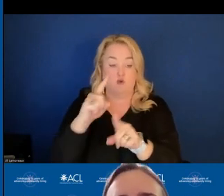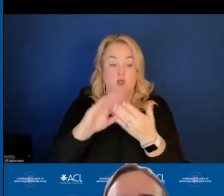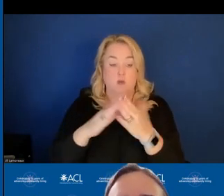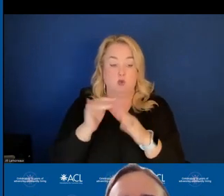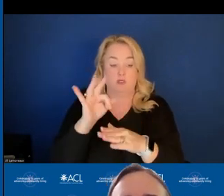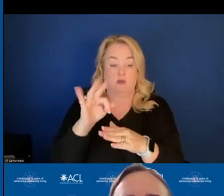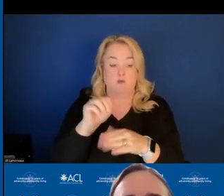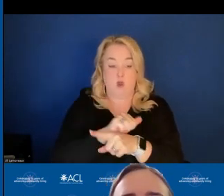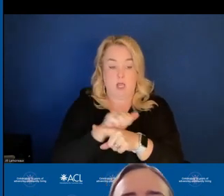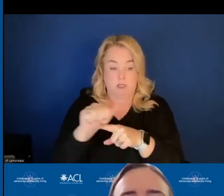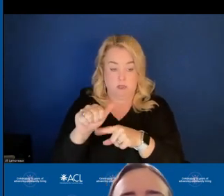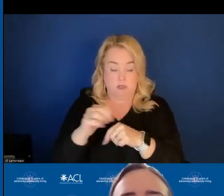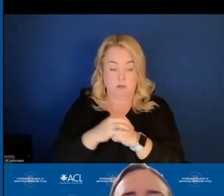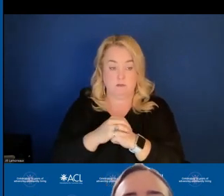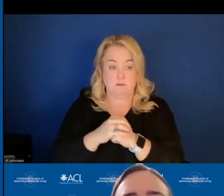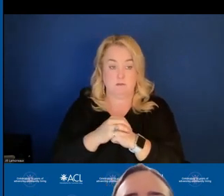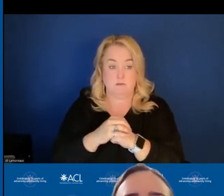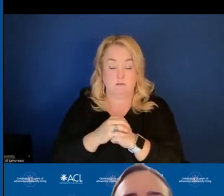practice.